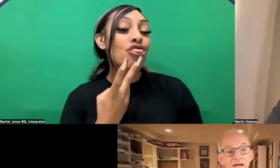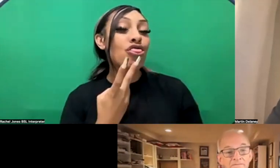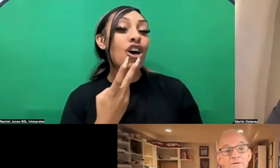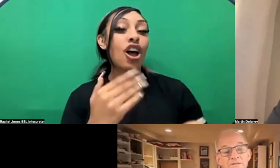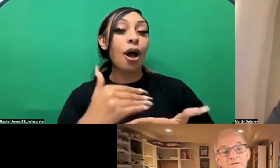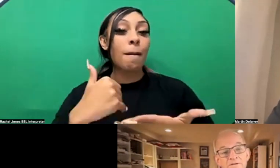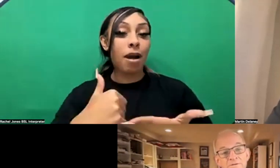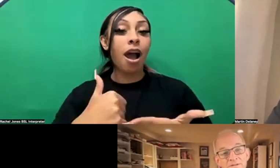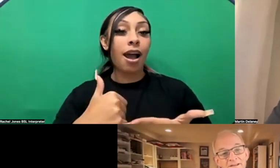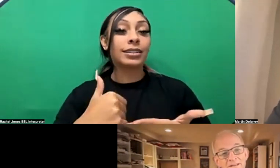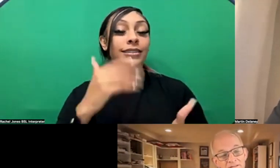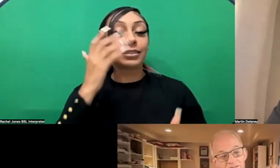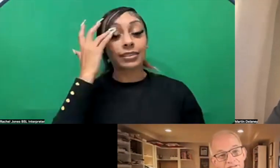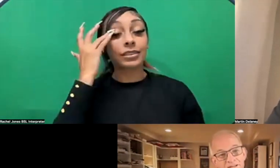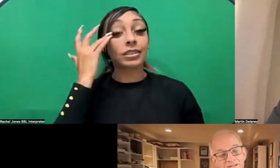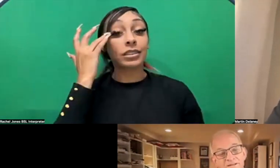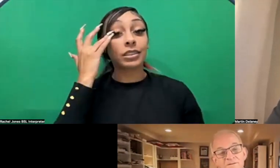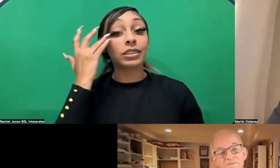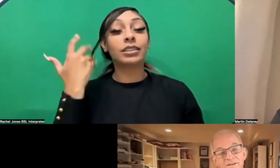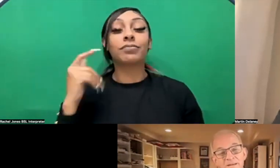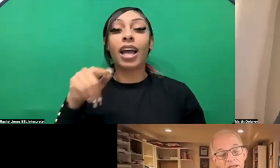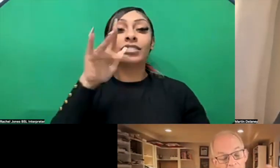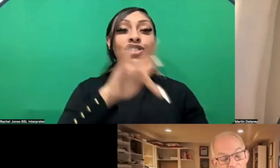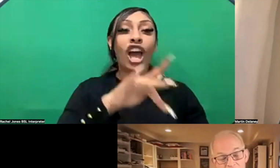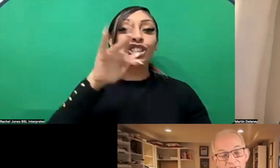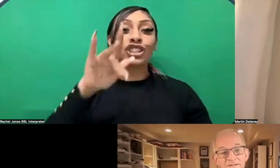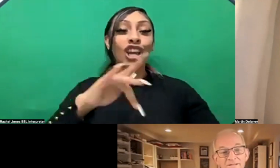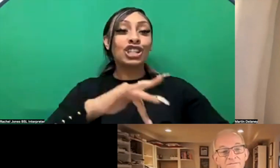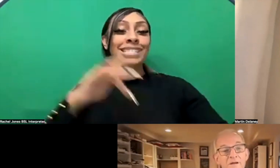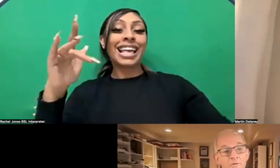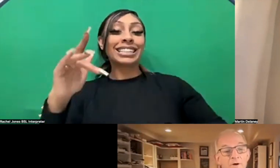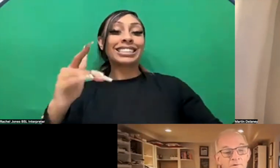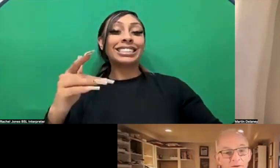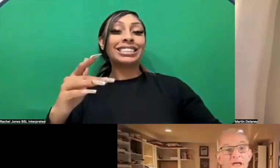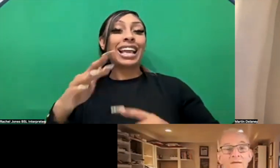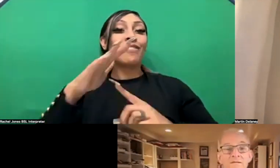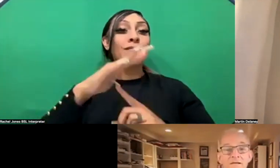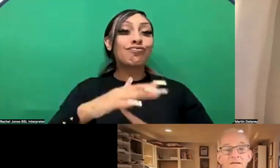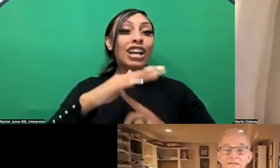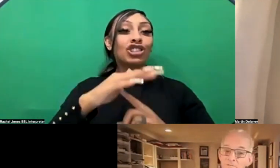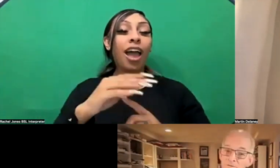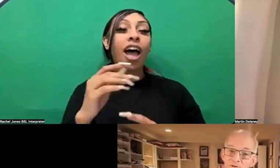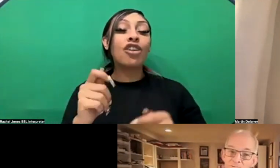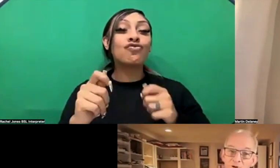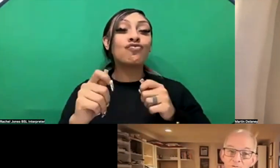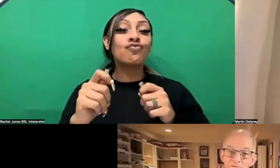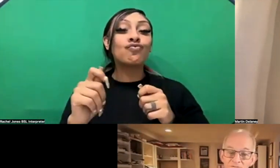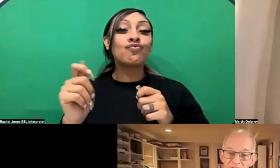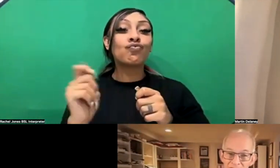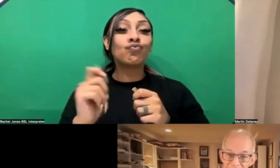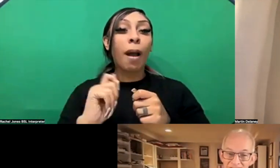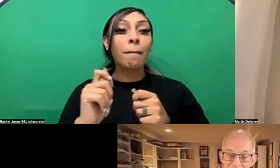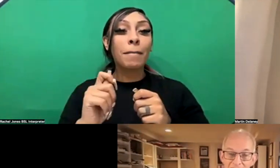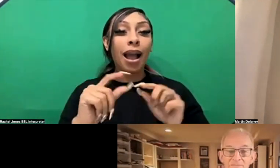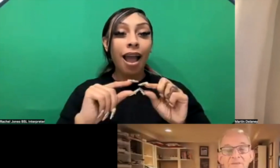I first introduced these touch sensitive and pressure sensitive rubber pads, and there were 3 rows of